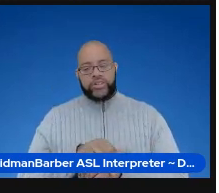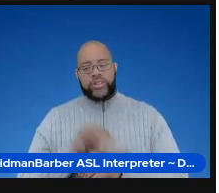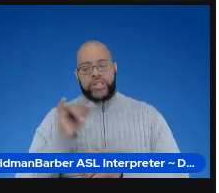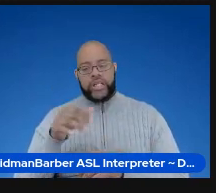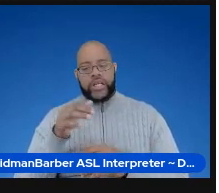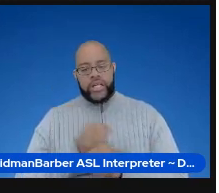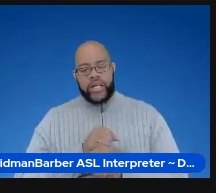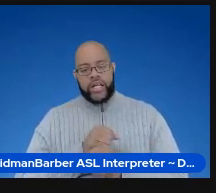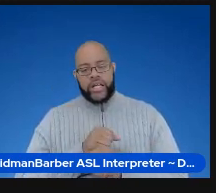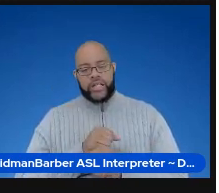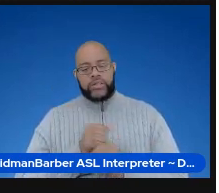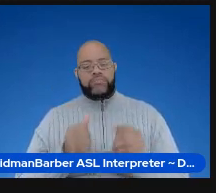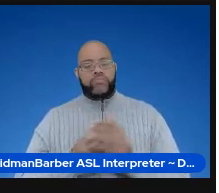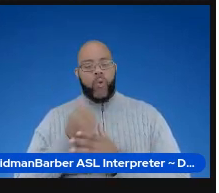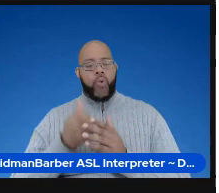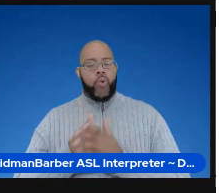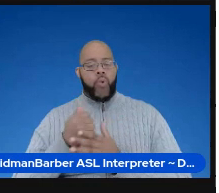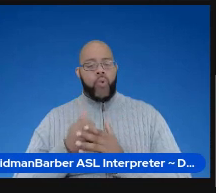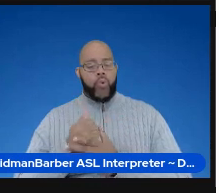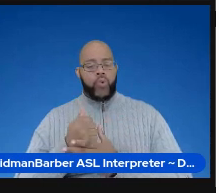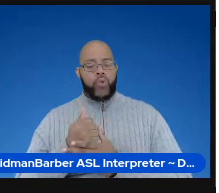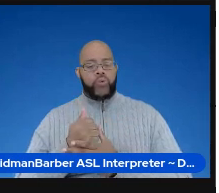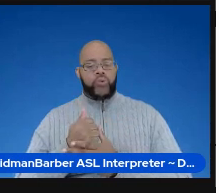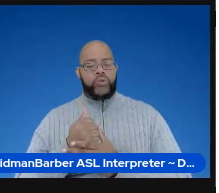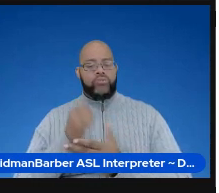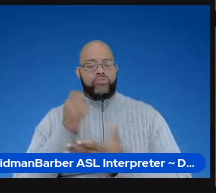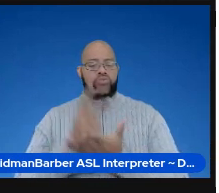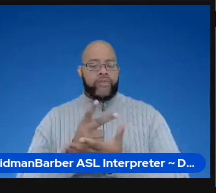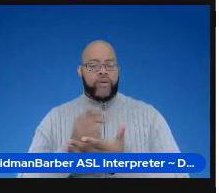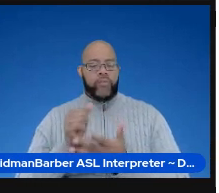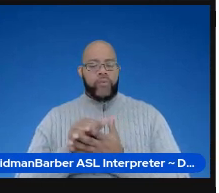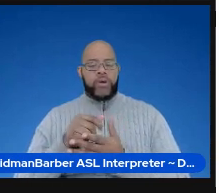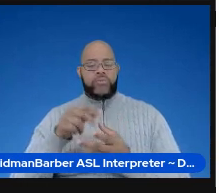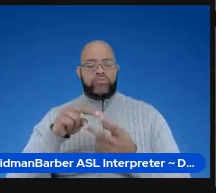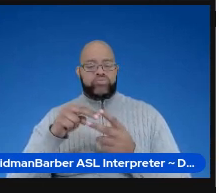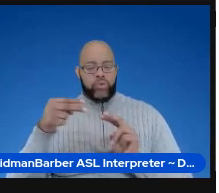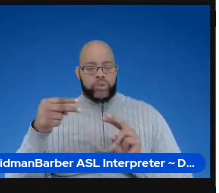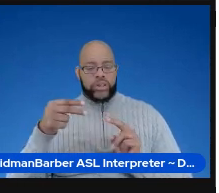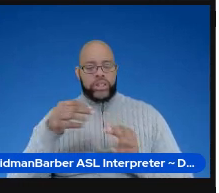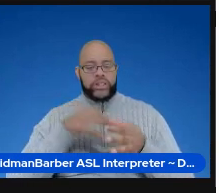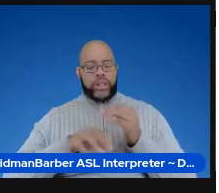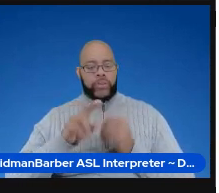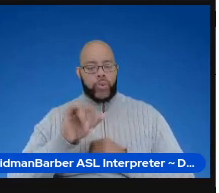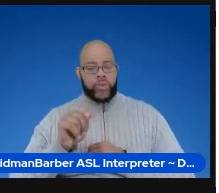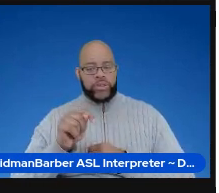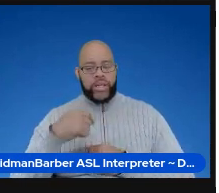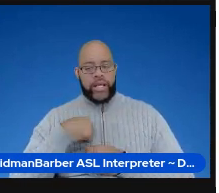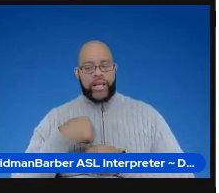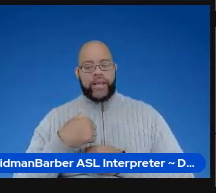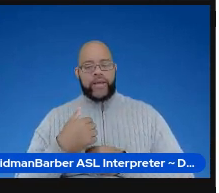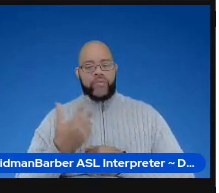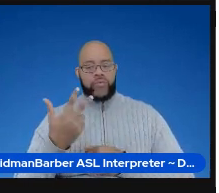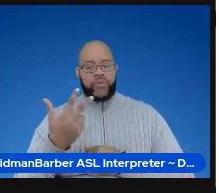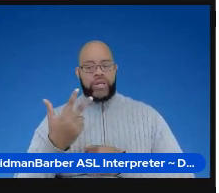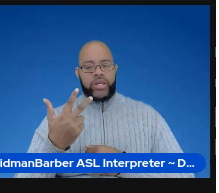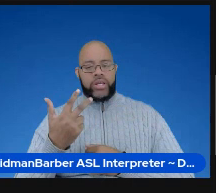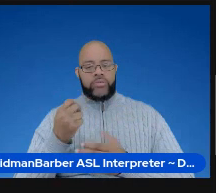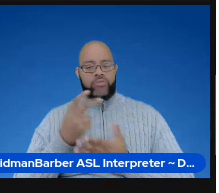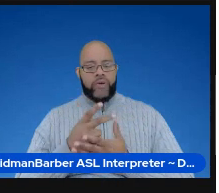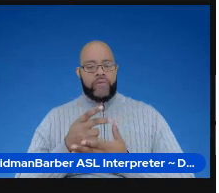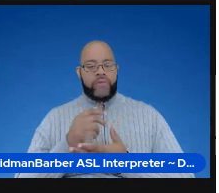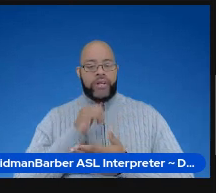got the most approval, with the protein subunit having 3 FDA approval, the inactivated